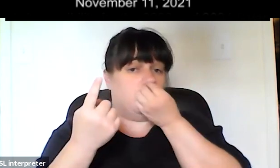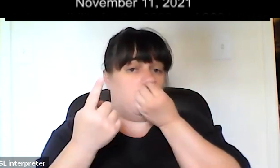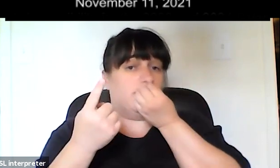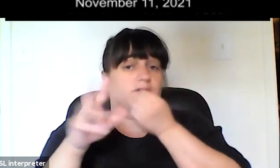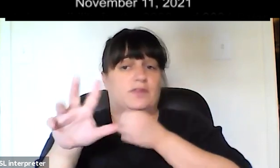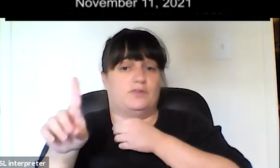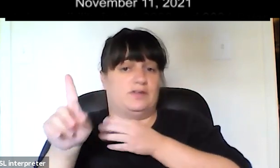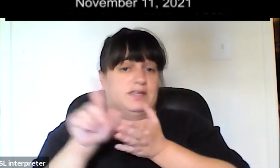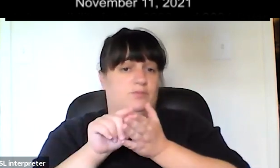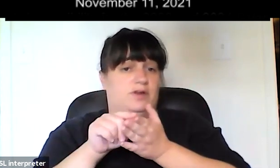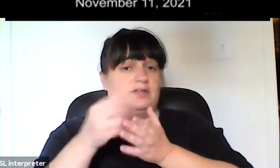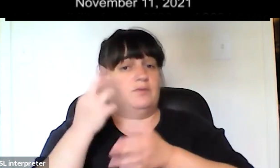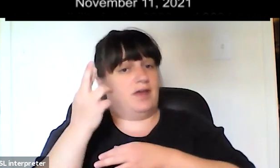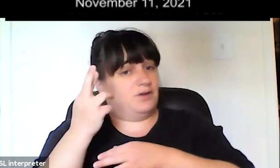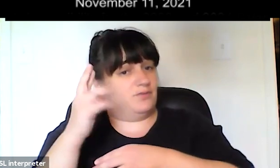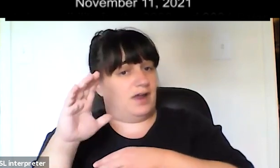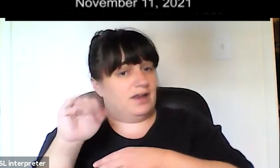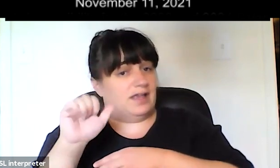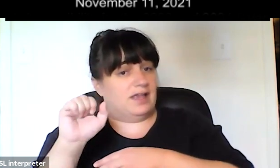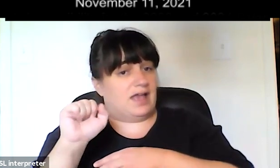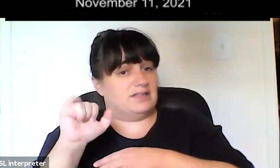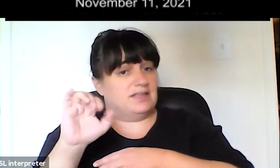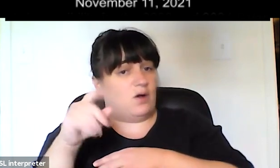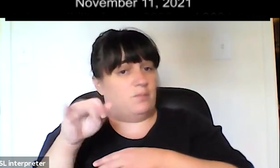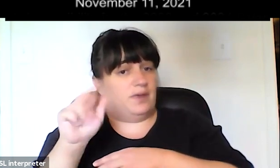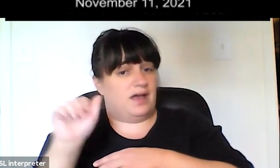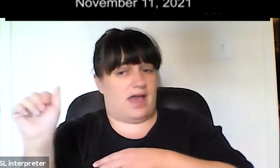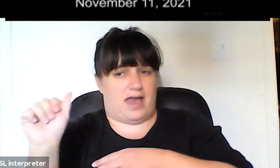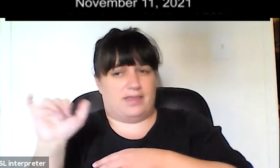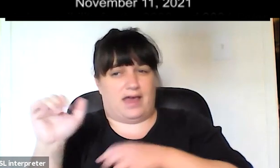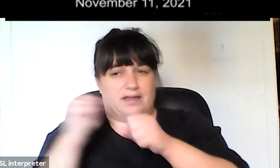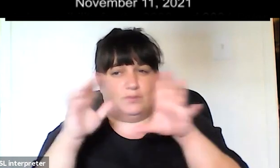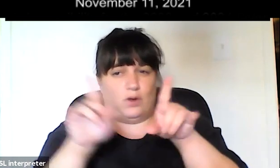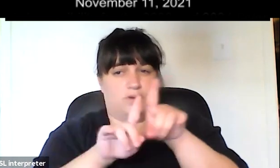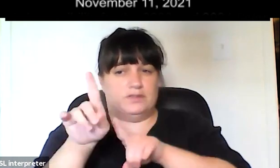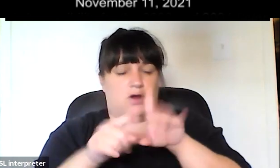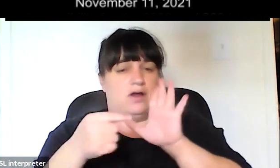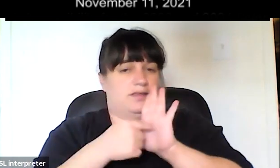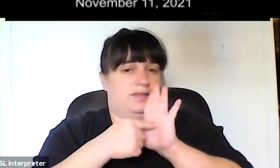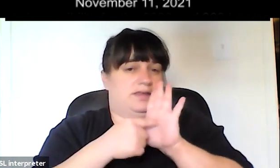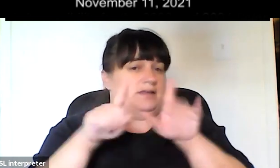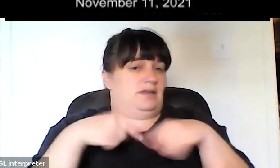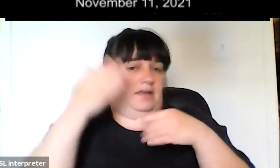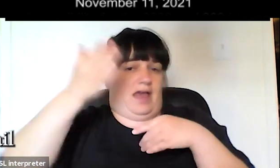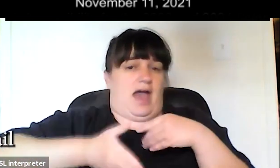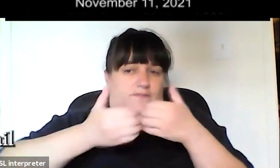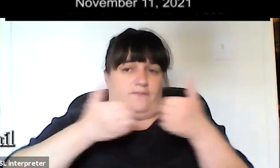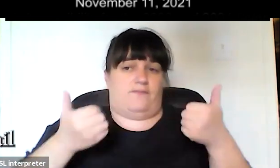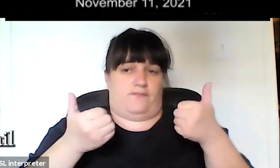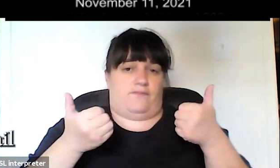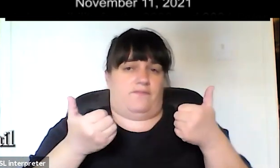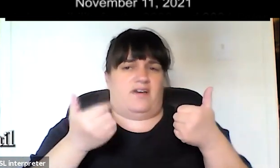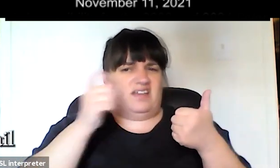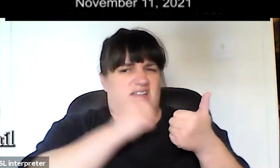prints of my very good friend Cassiopeia A, that exploded star. And this is the version that has been cut in half. And I